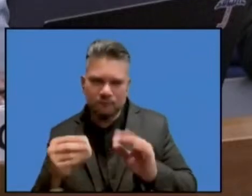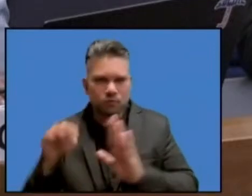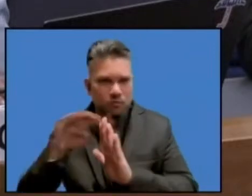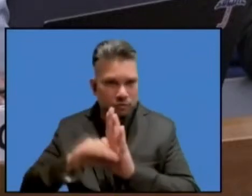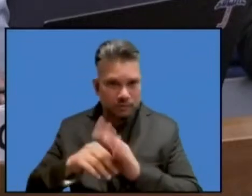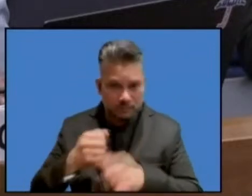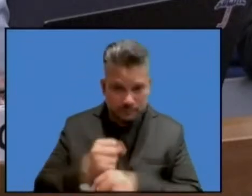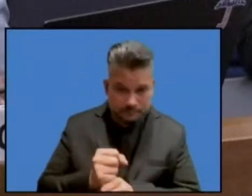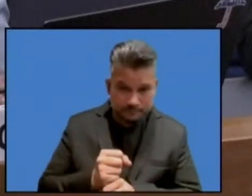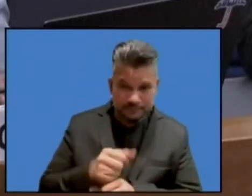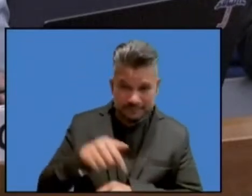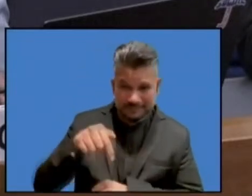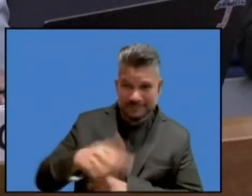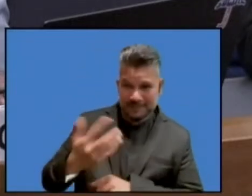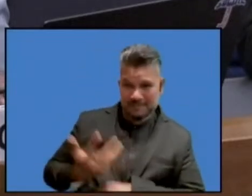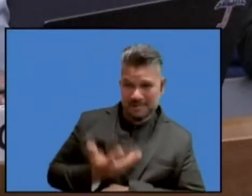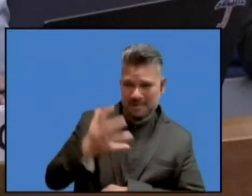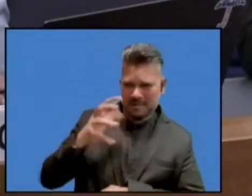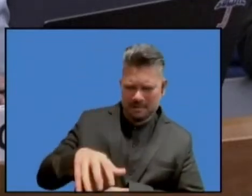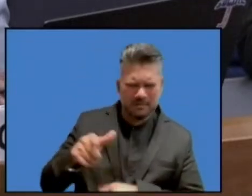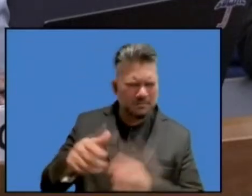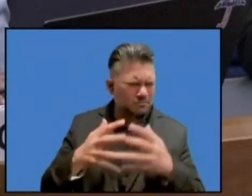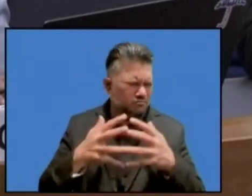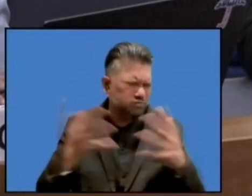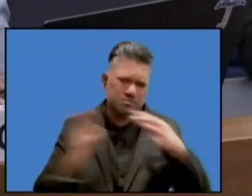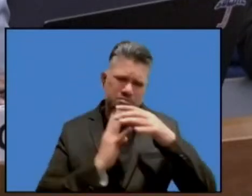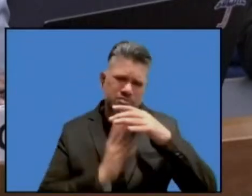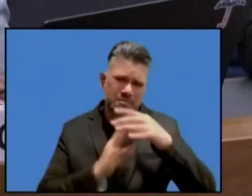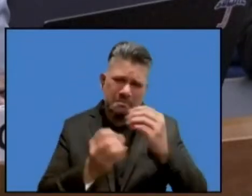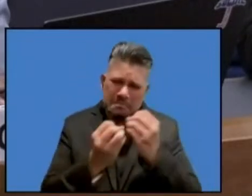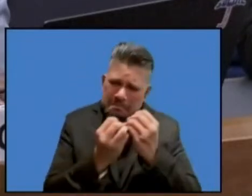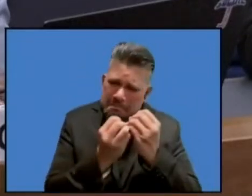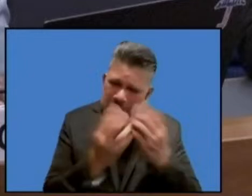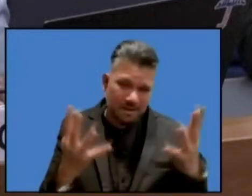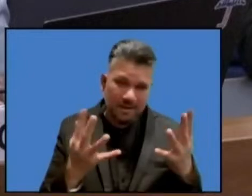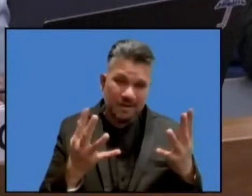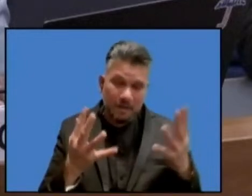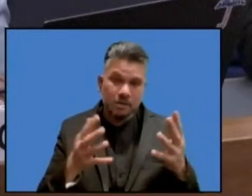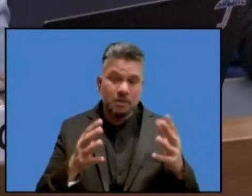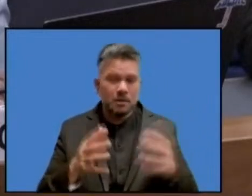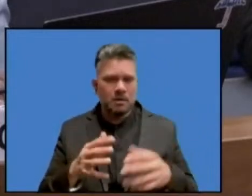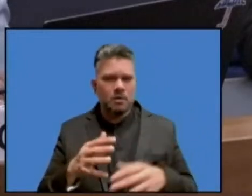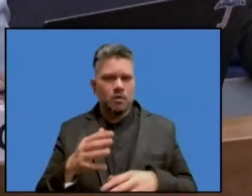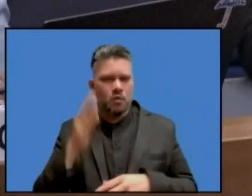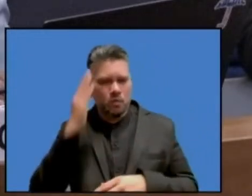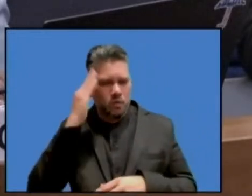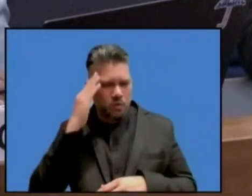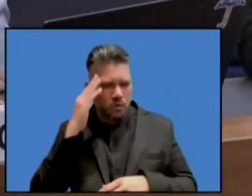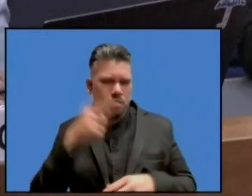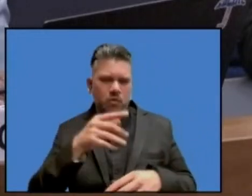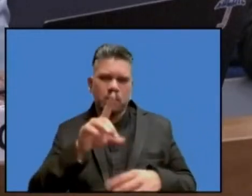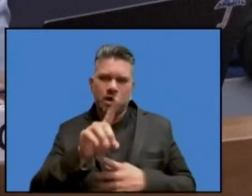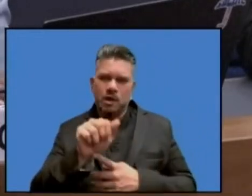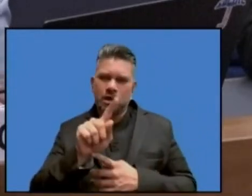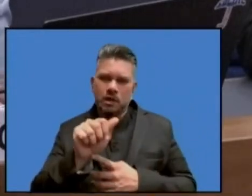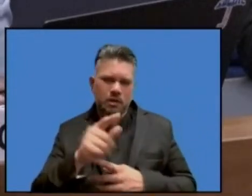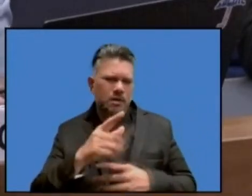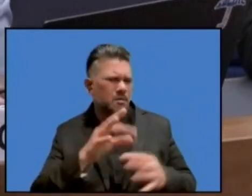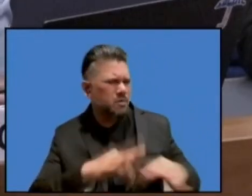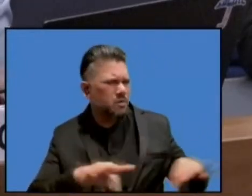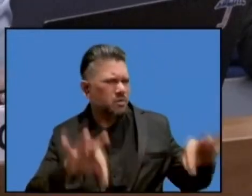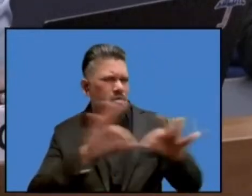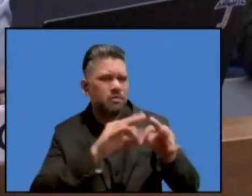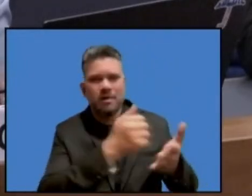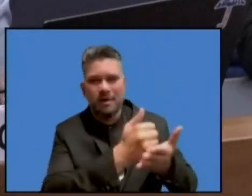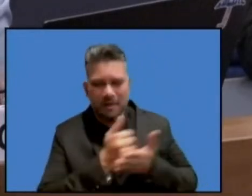governance, Bangladesh firmly believes that migration policies must be guided by reliable data, human rights principles, and strong international